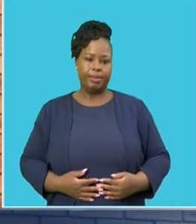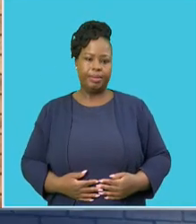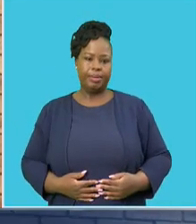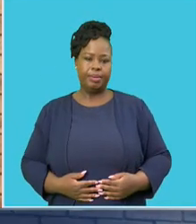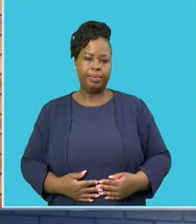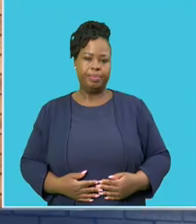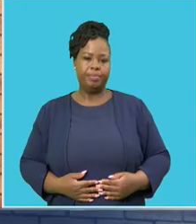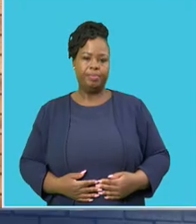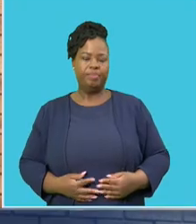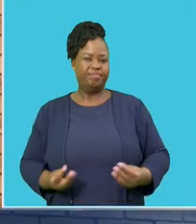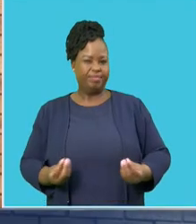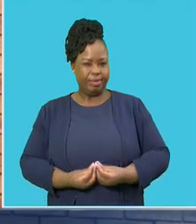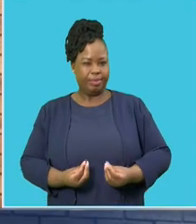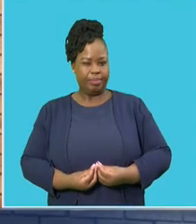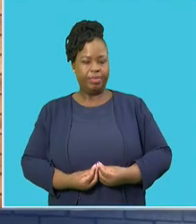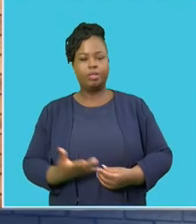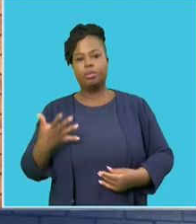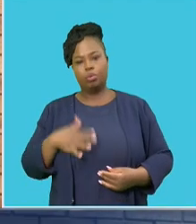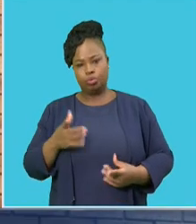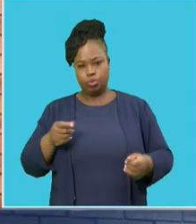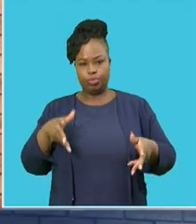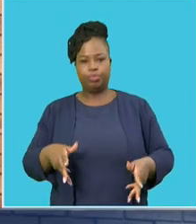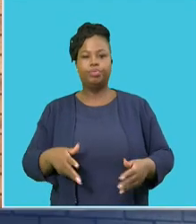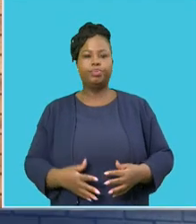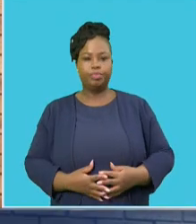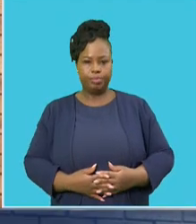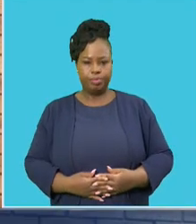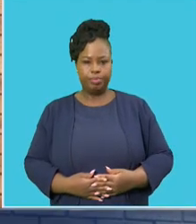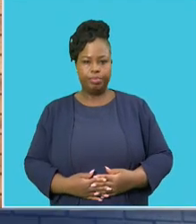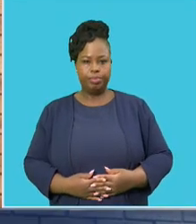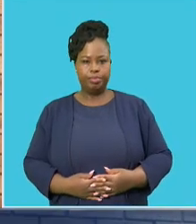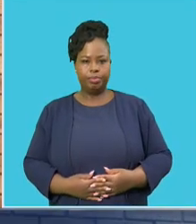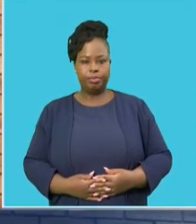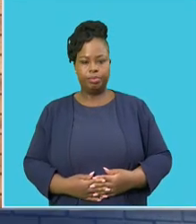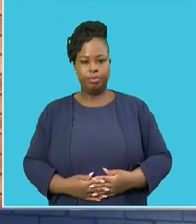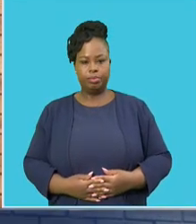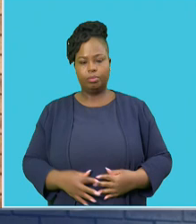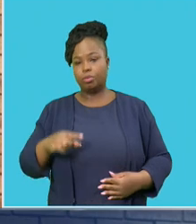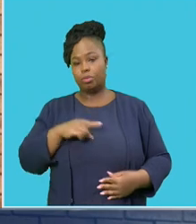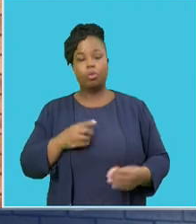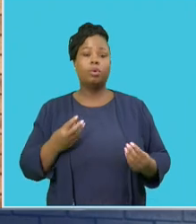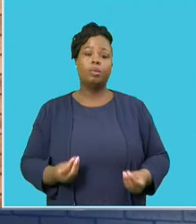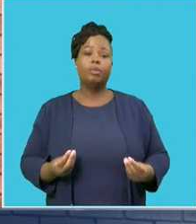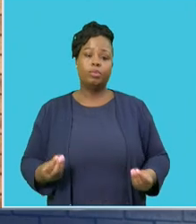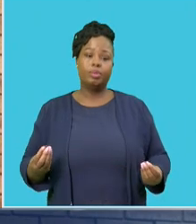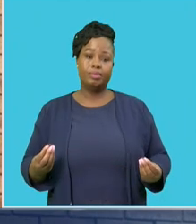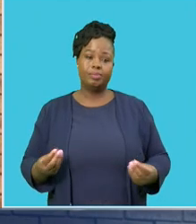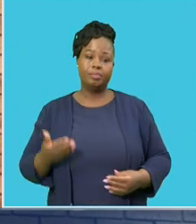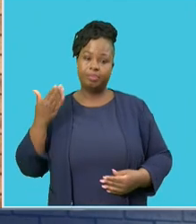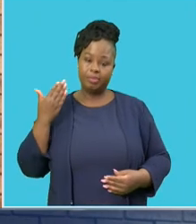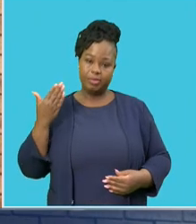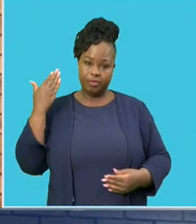is... something. Zuenza la. Ngoba abantona bukala,